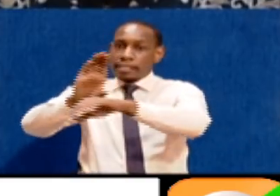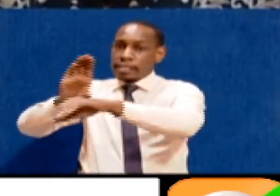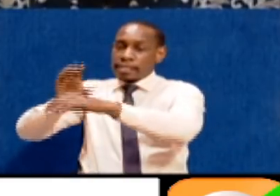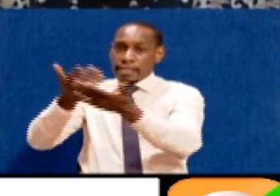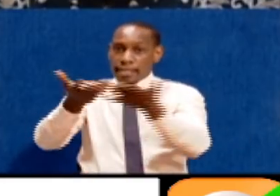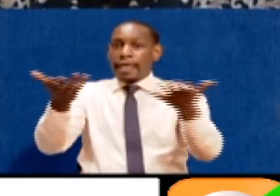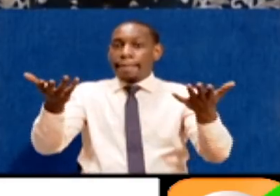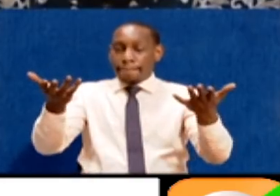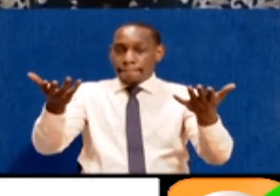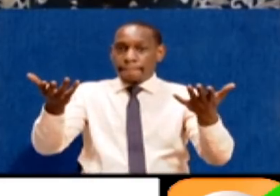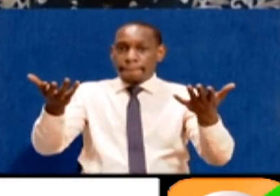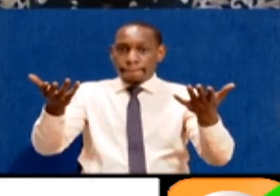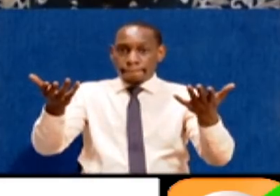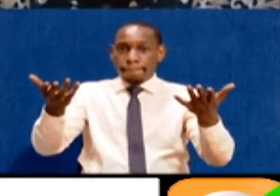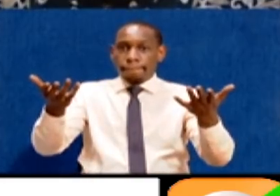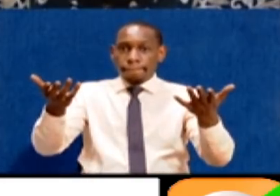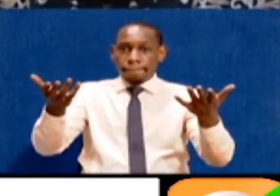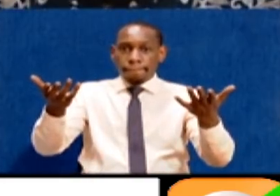with